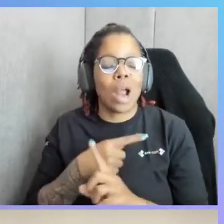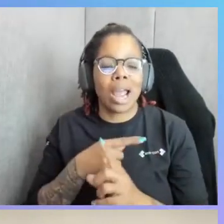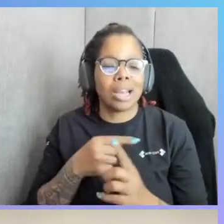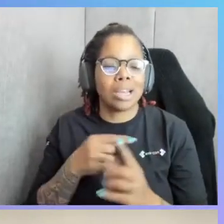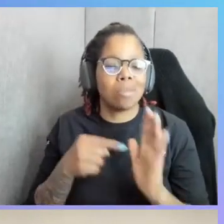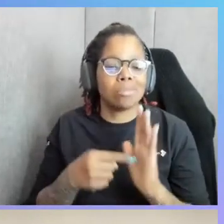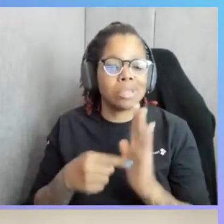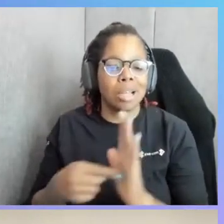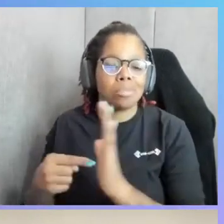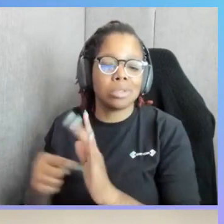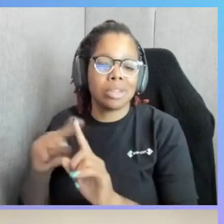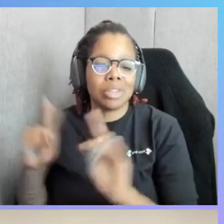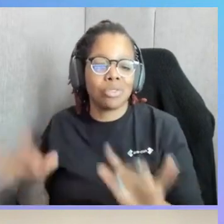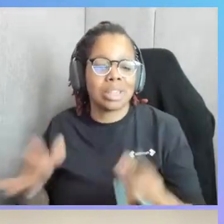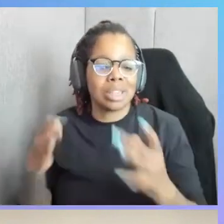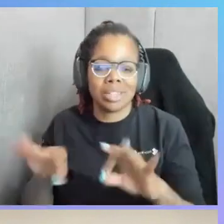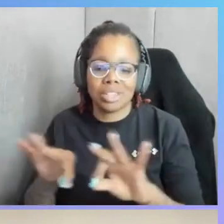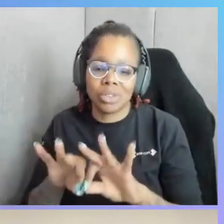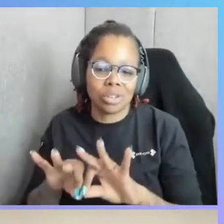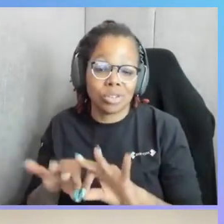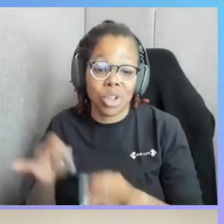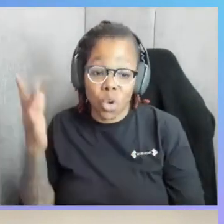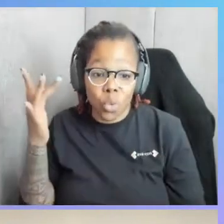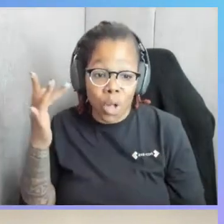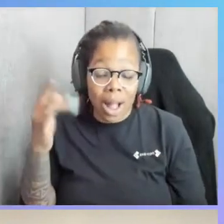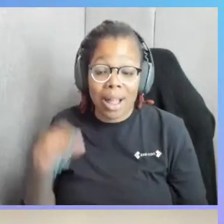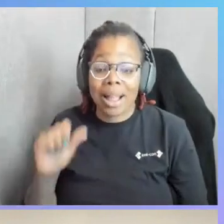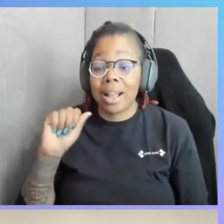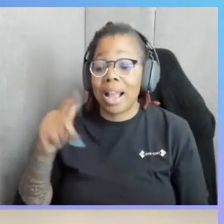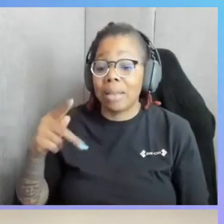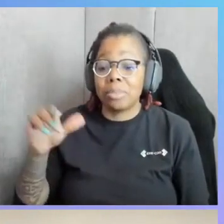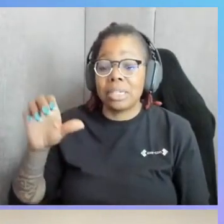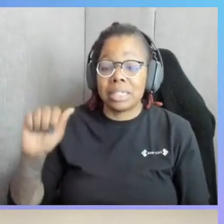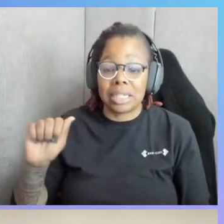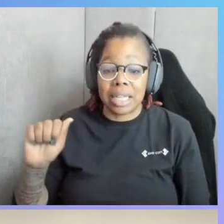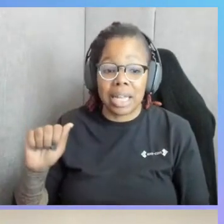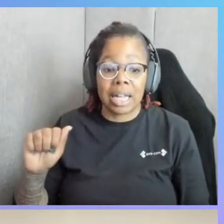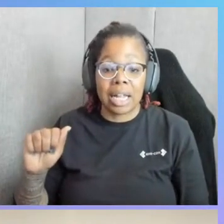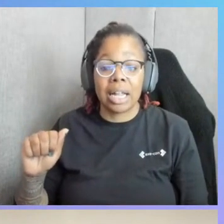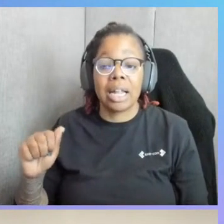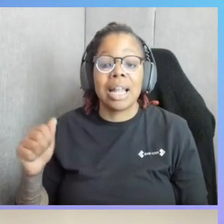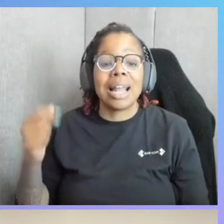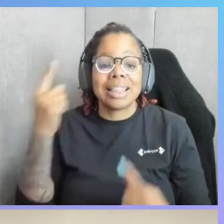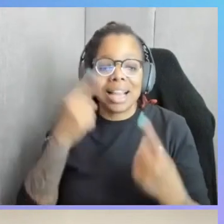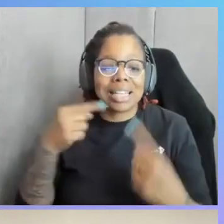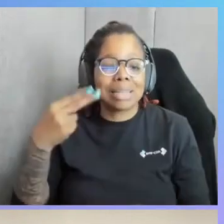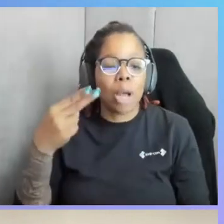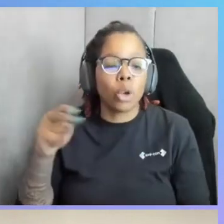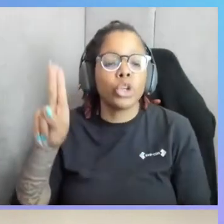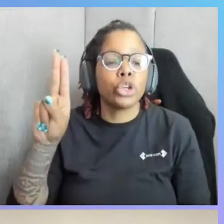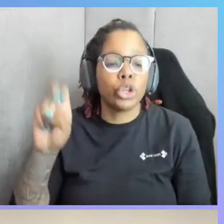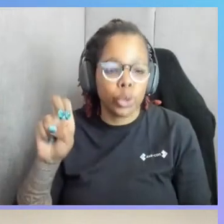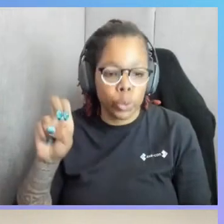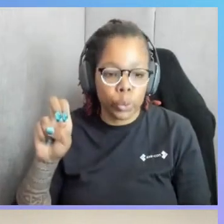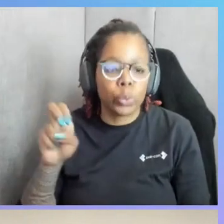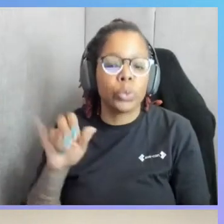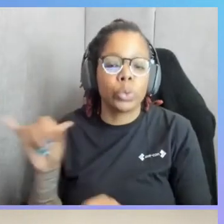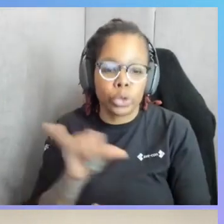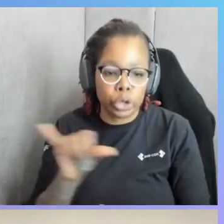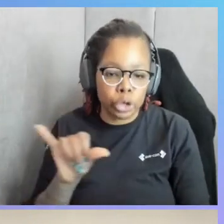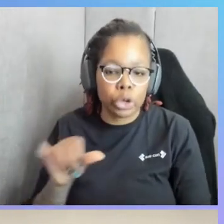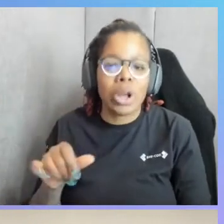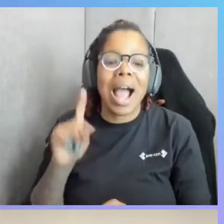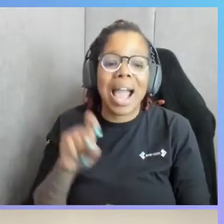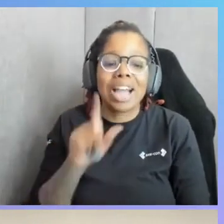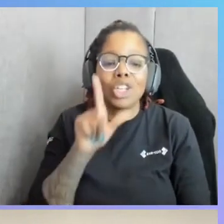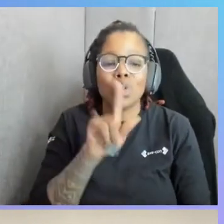varying lightness values. Because the APCA takes hue into account, I had to take 24 individual